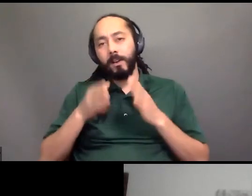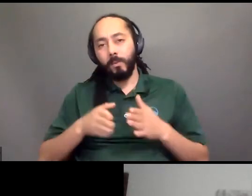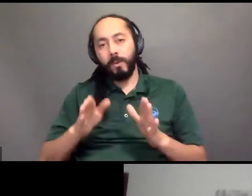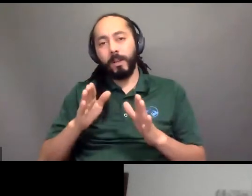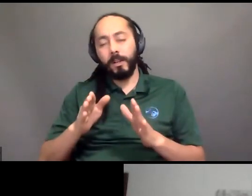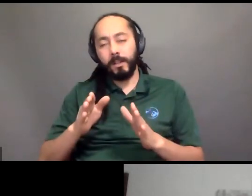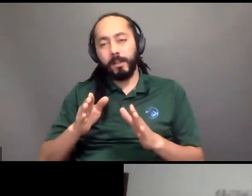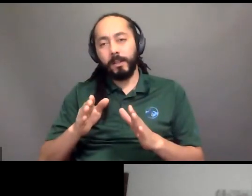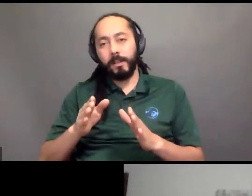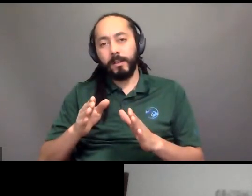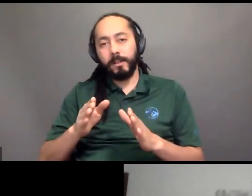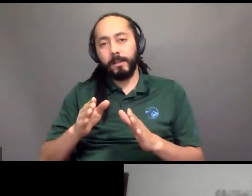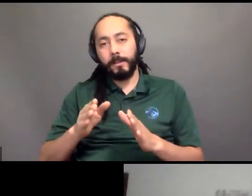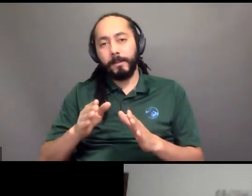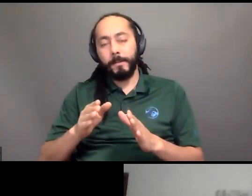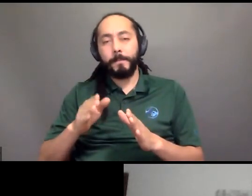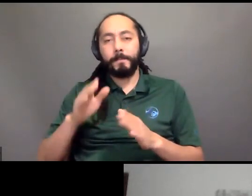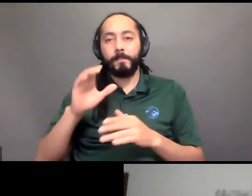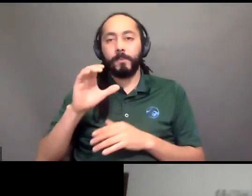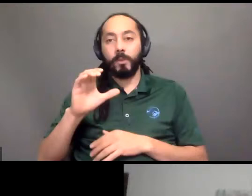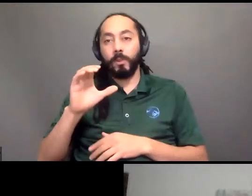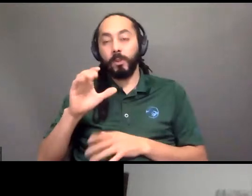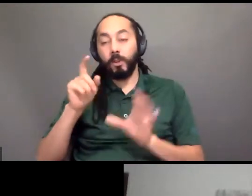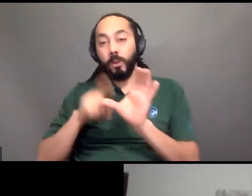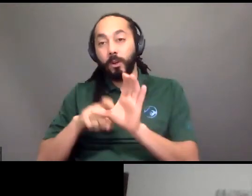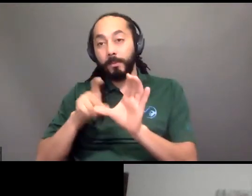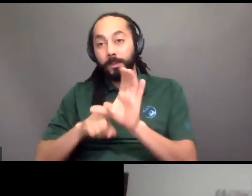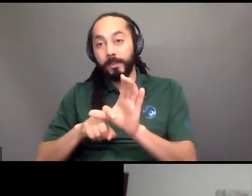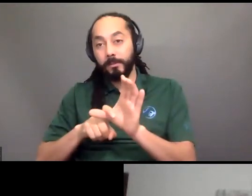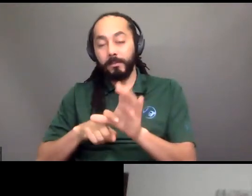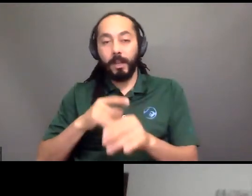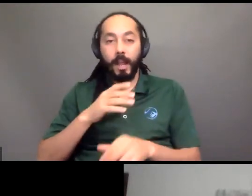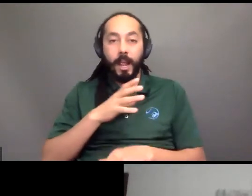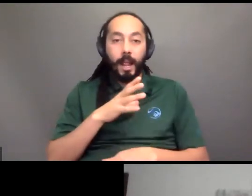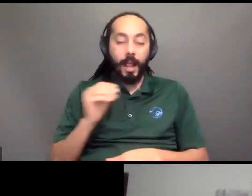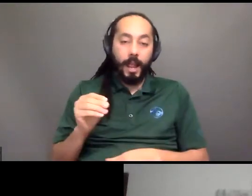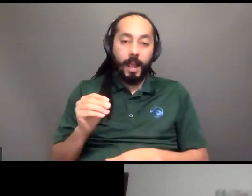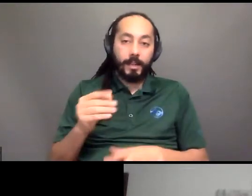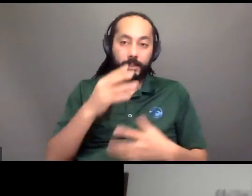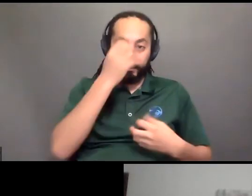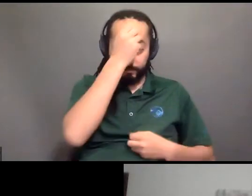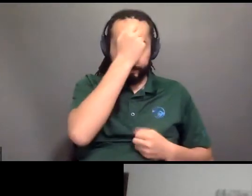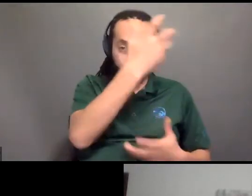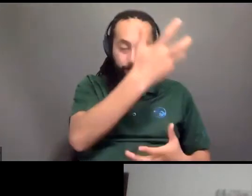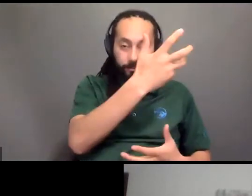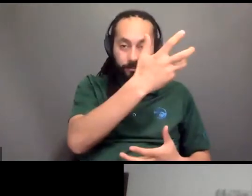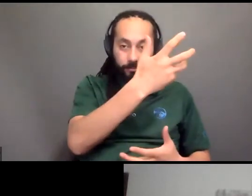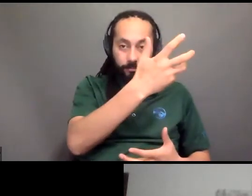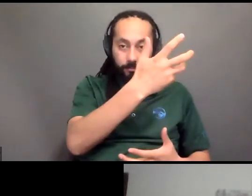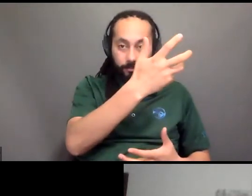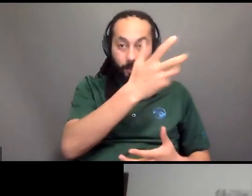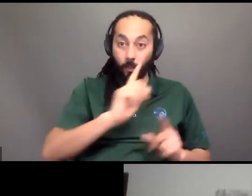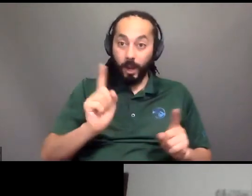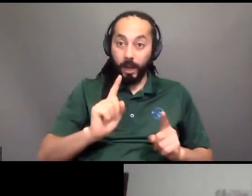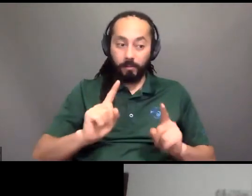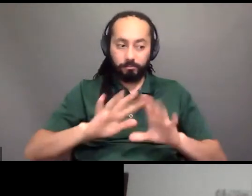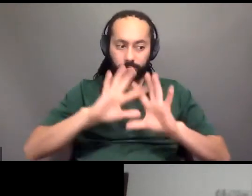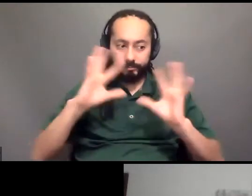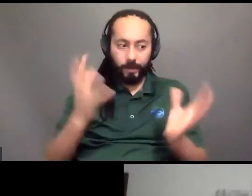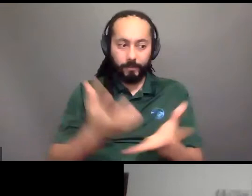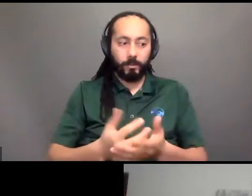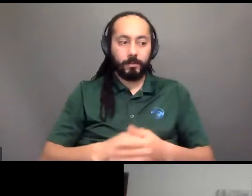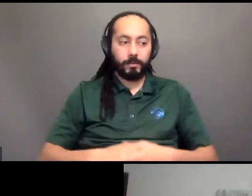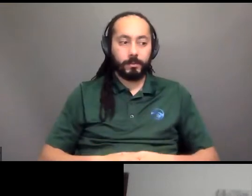c communism and decolonization everywhere. So I don't